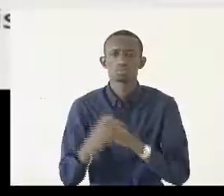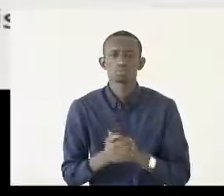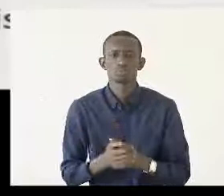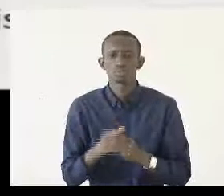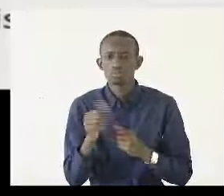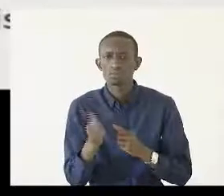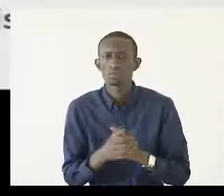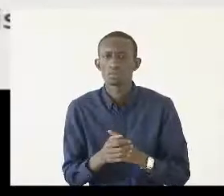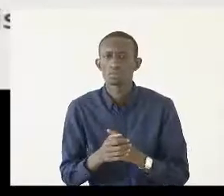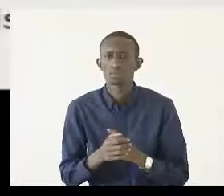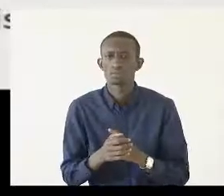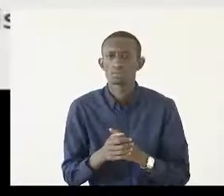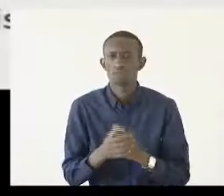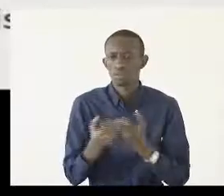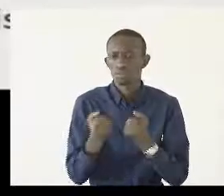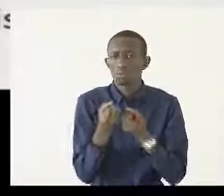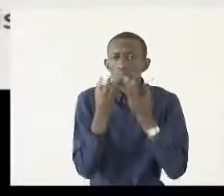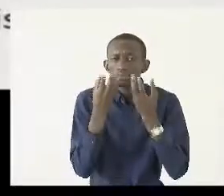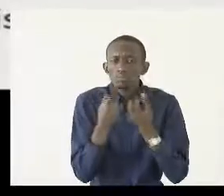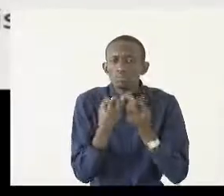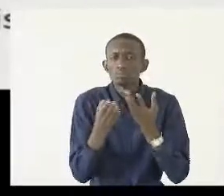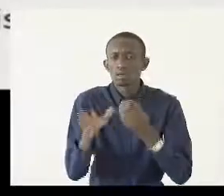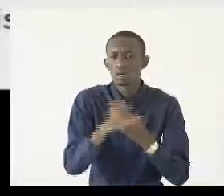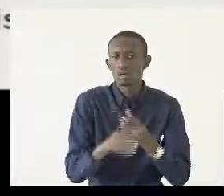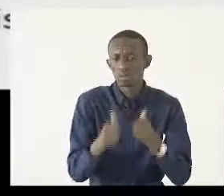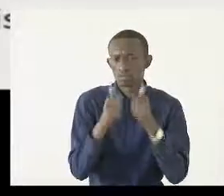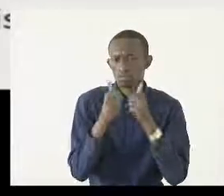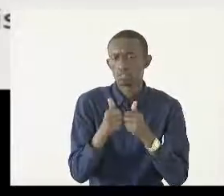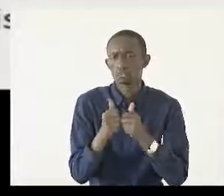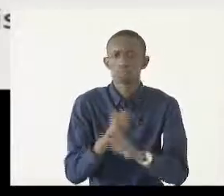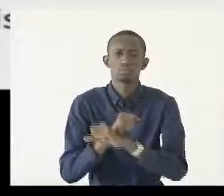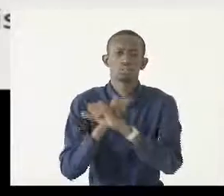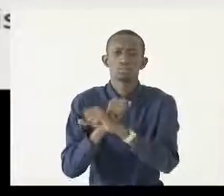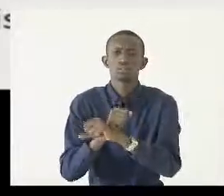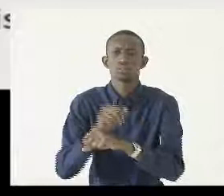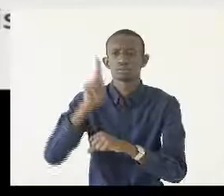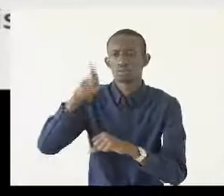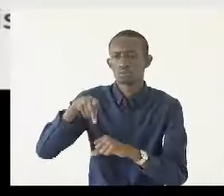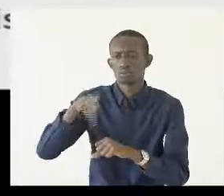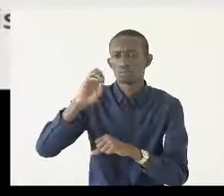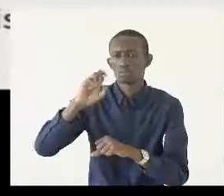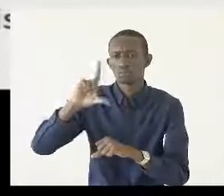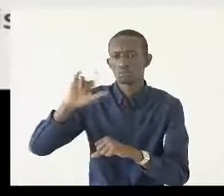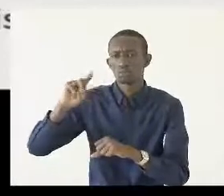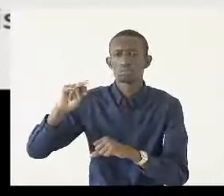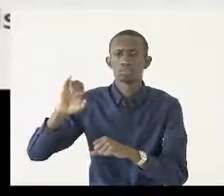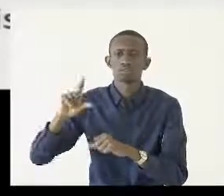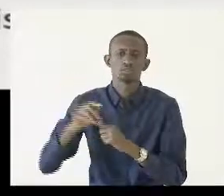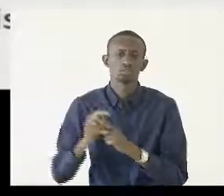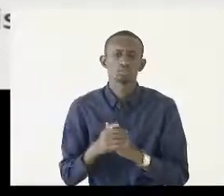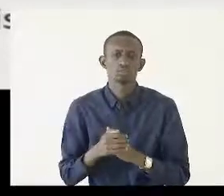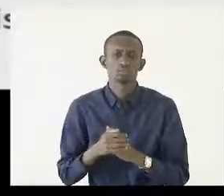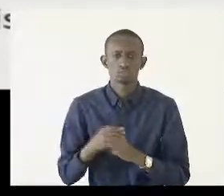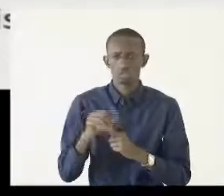hold flowers in the best position for pollination. Stems support fruits, seeds in the